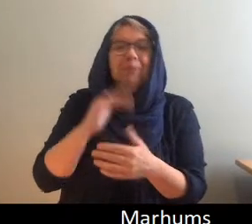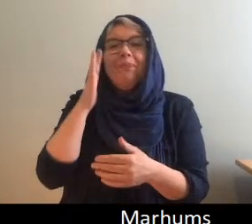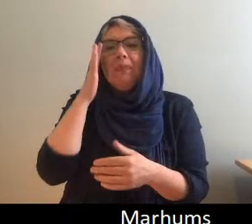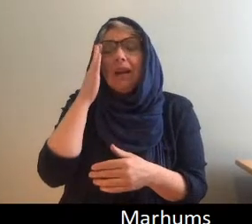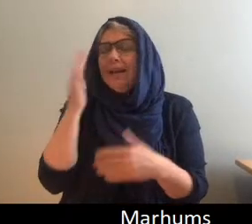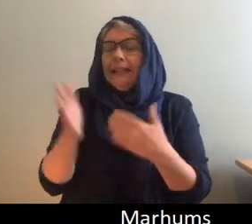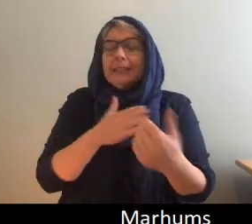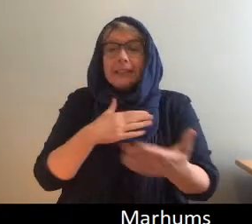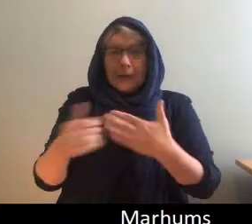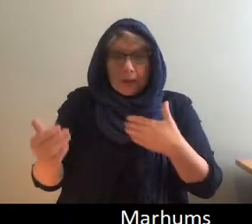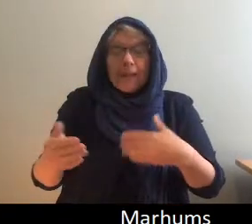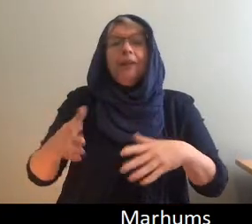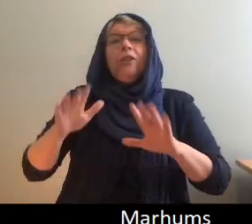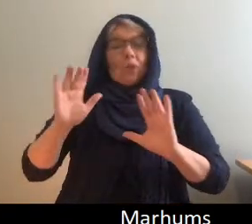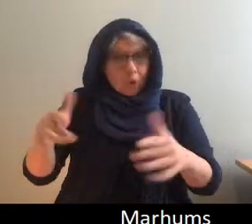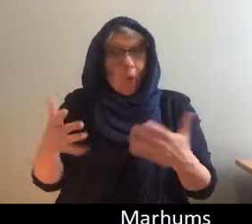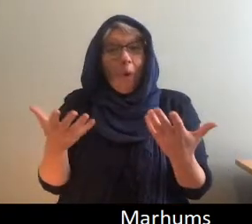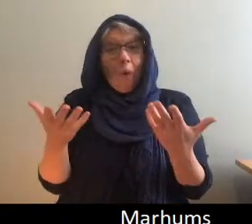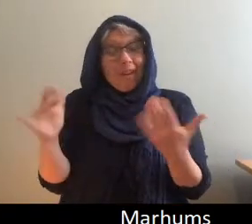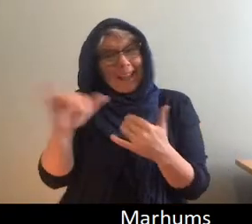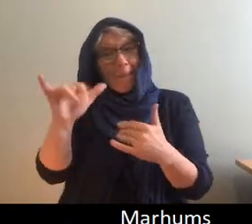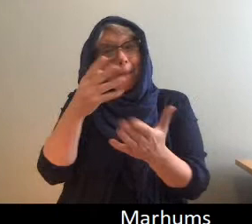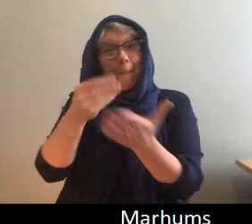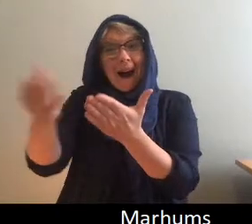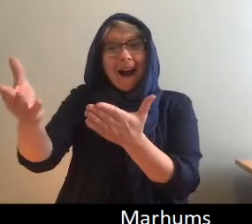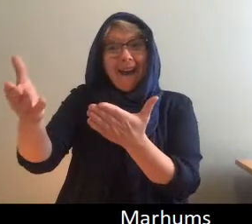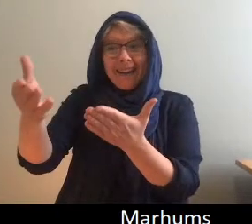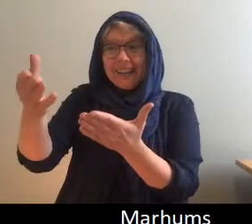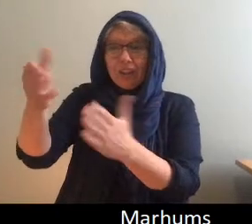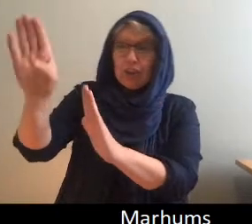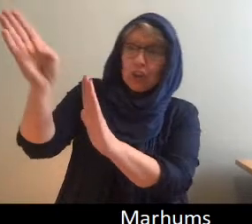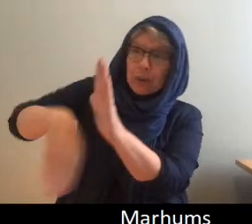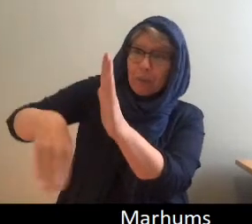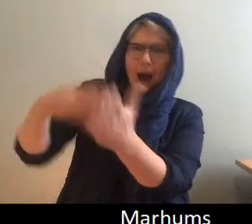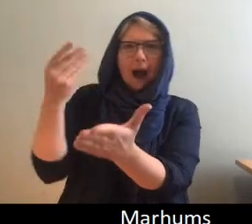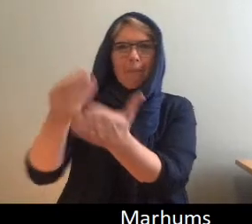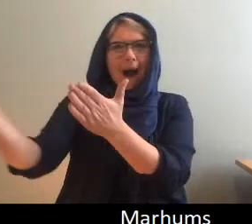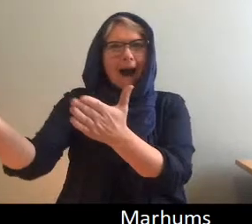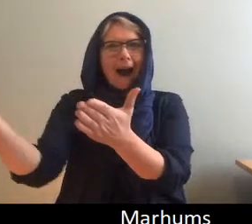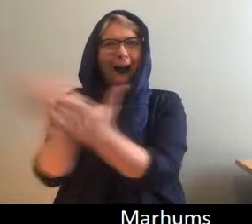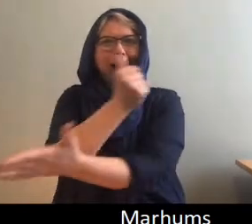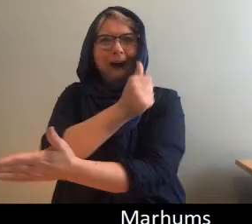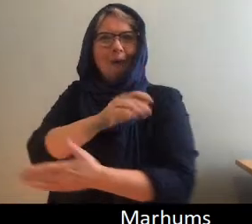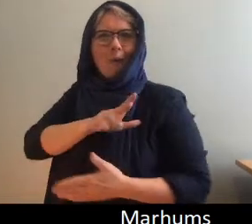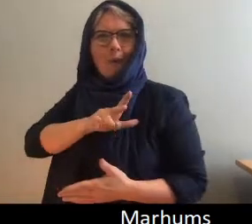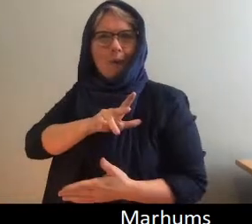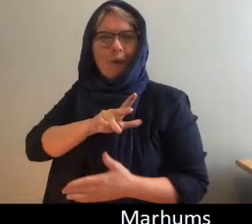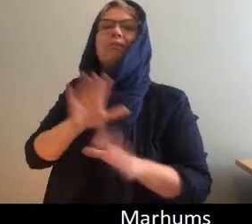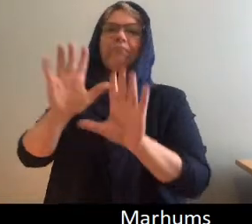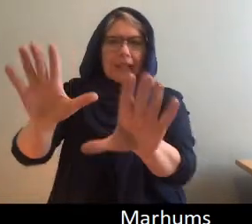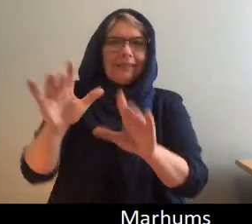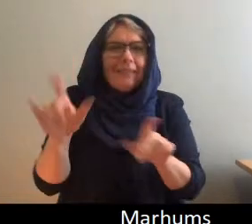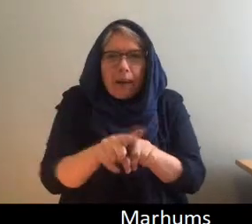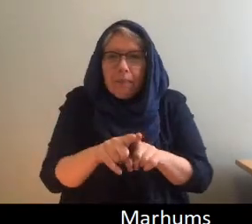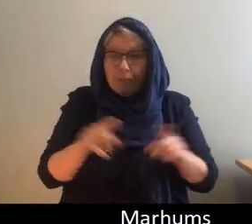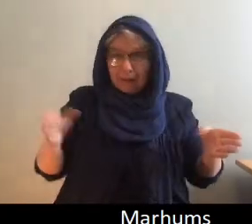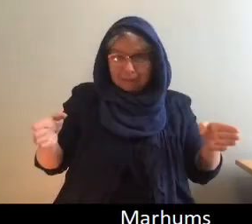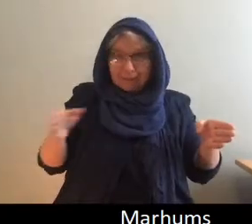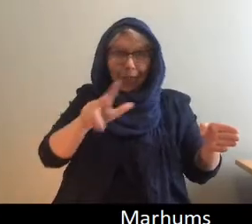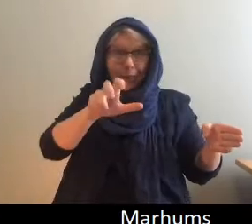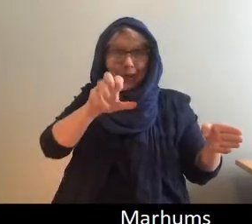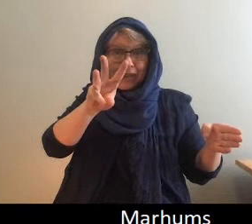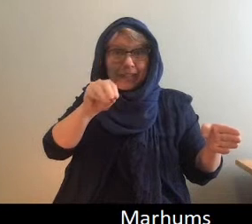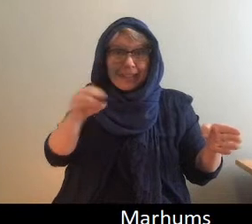Qadr, look for Laylatul Qadr, seek out Laylatul Qadr in the last 10